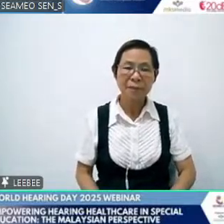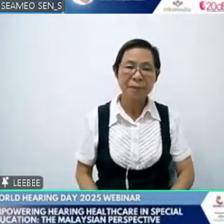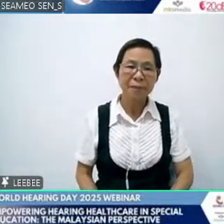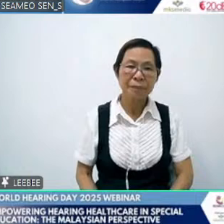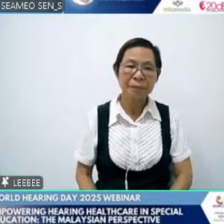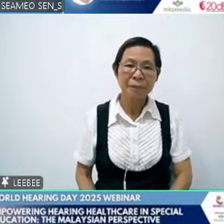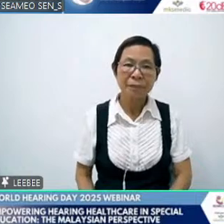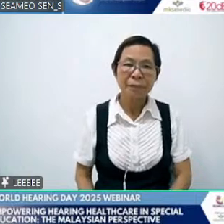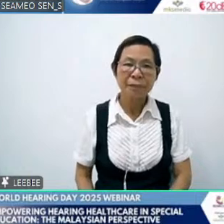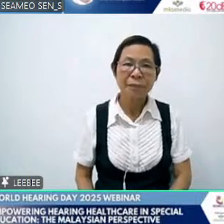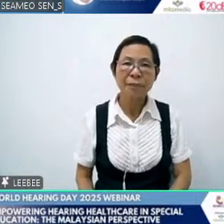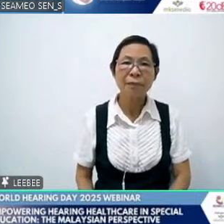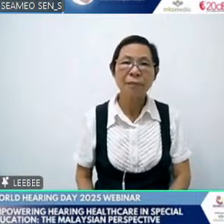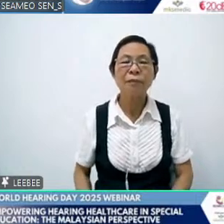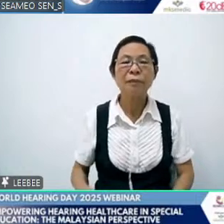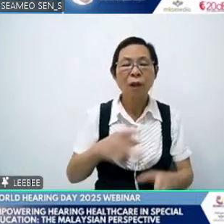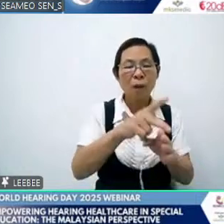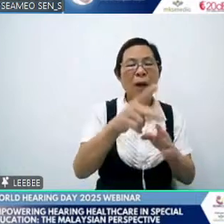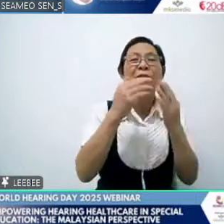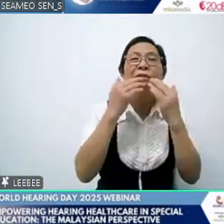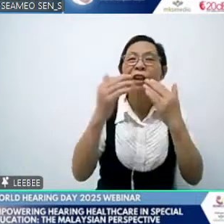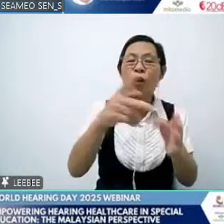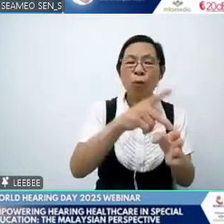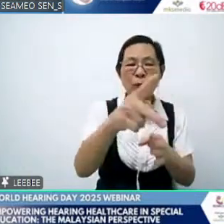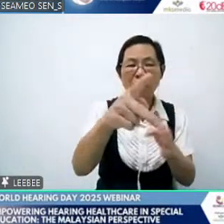Thank you, Professor Dr.